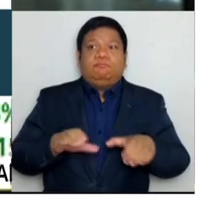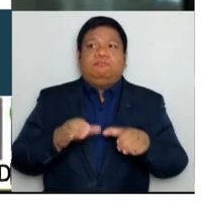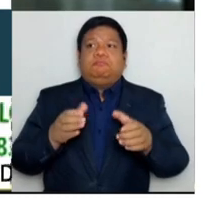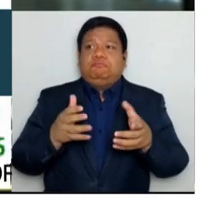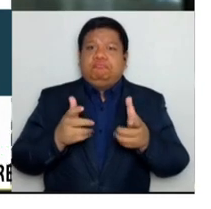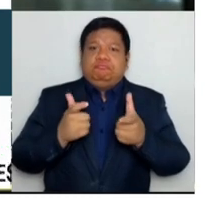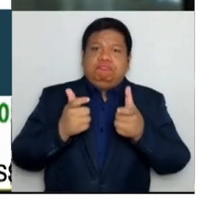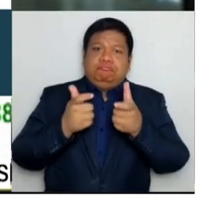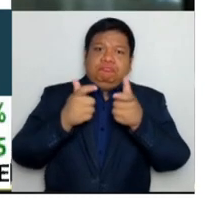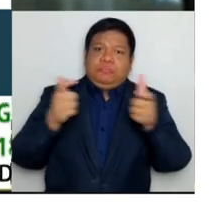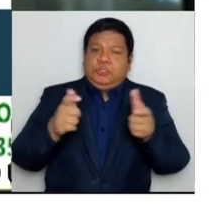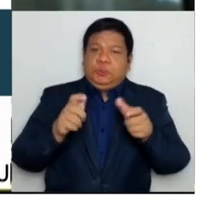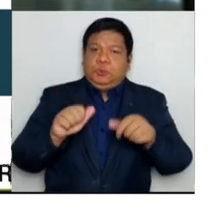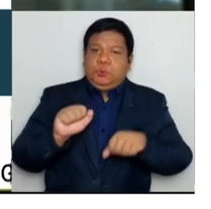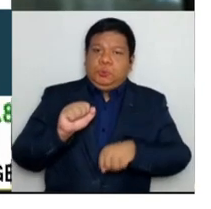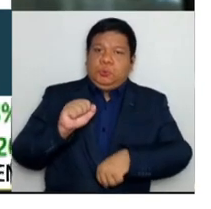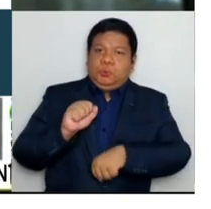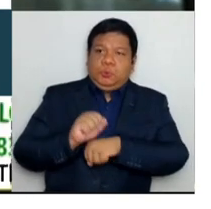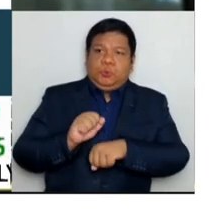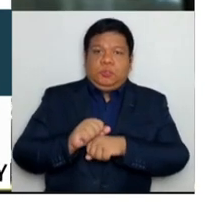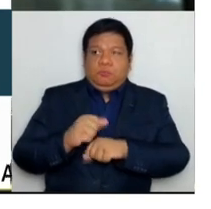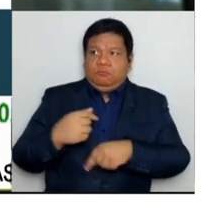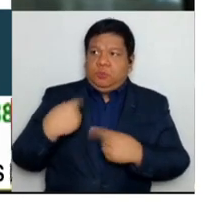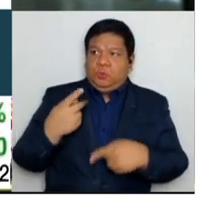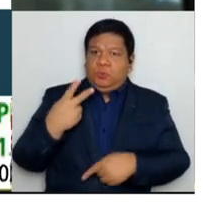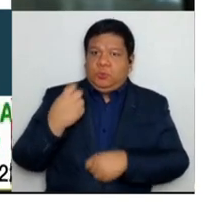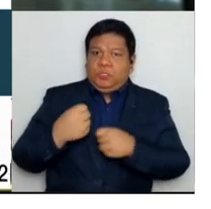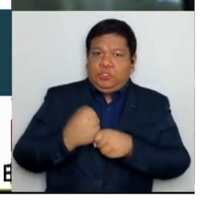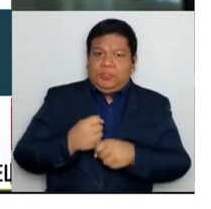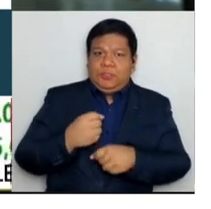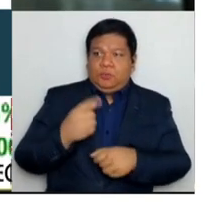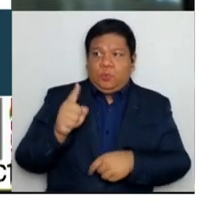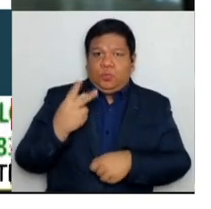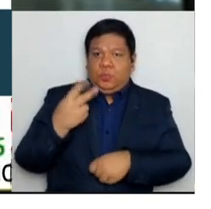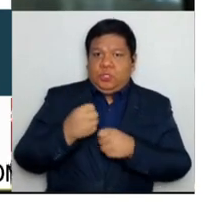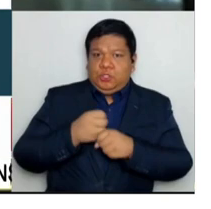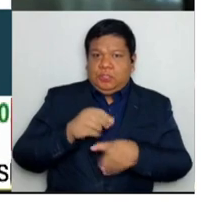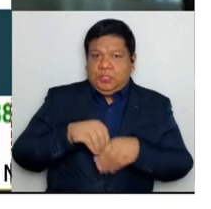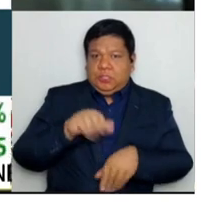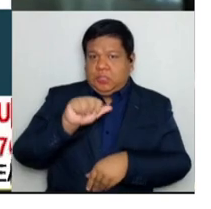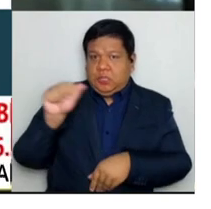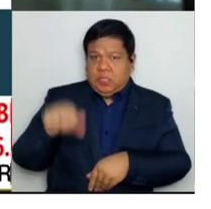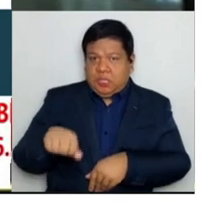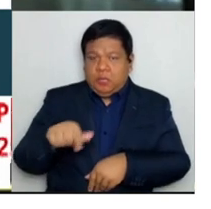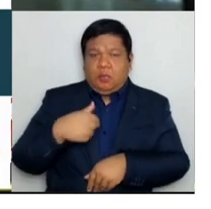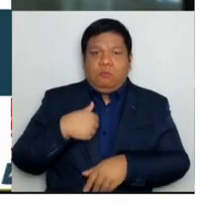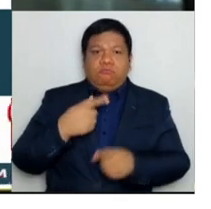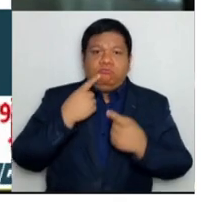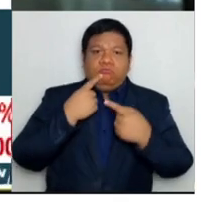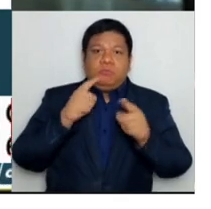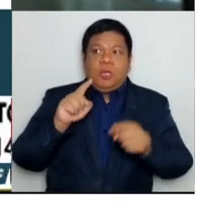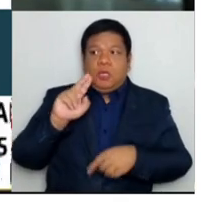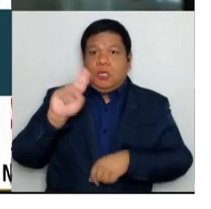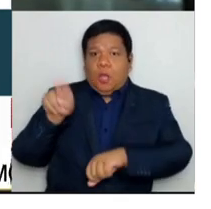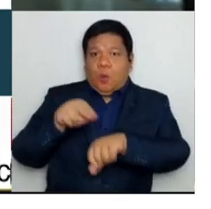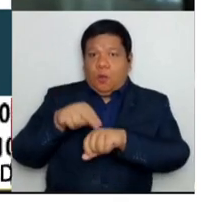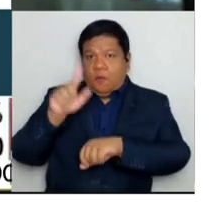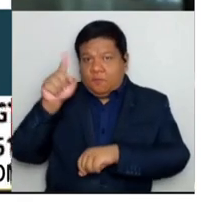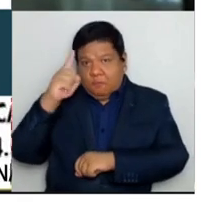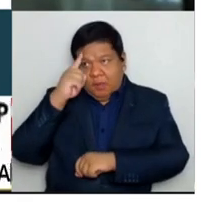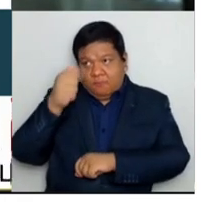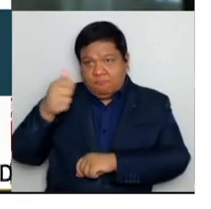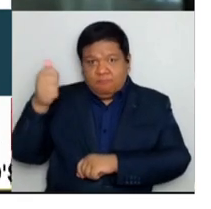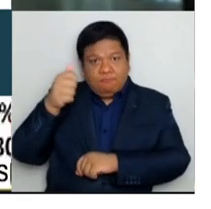great deal in just 2 years in Antique, I was able to bring national government programs, policies, and